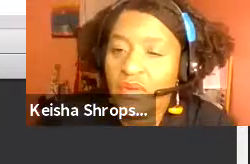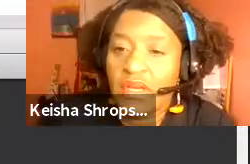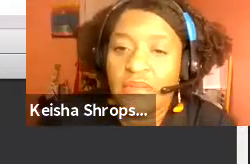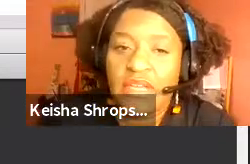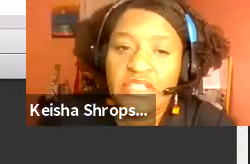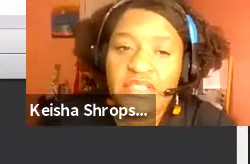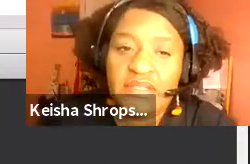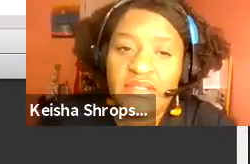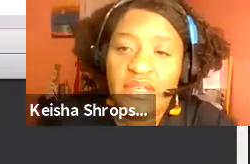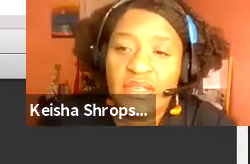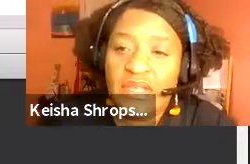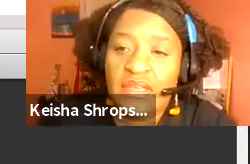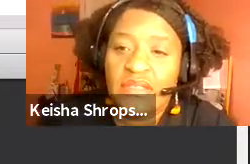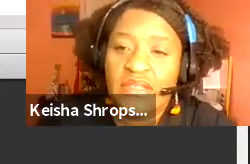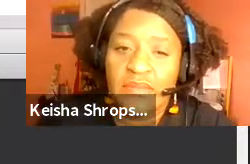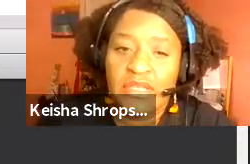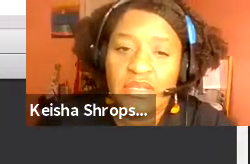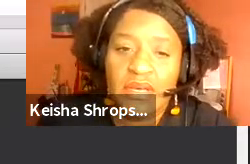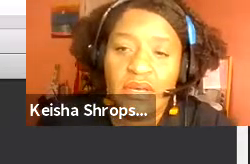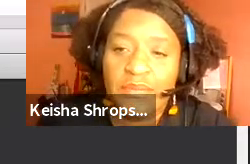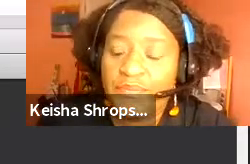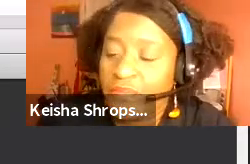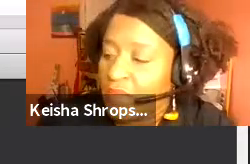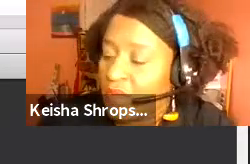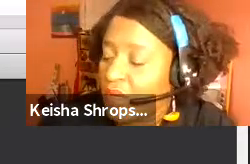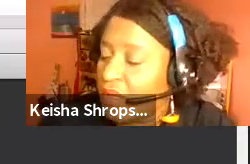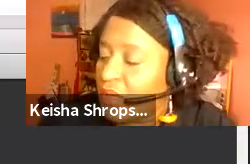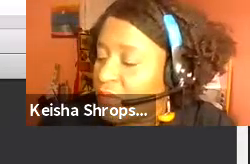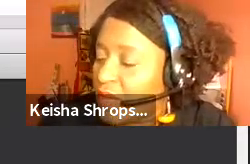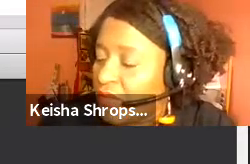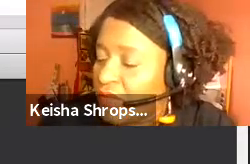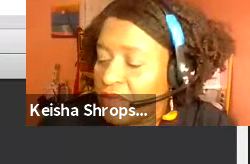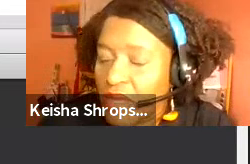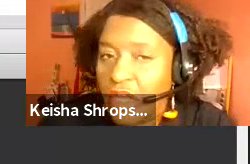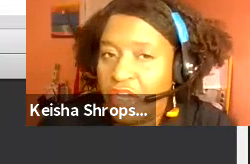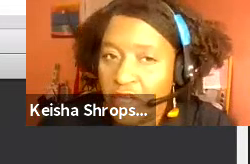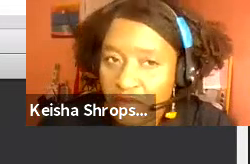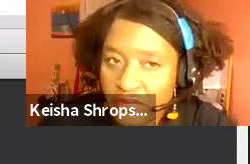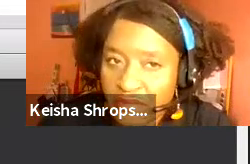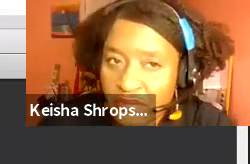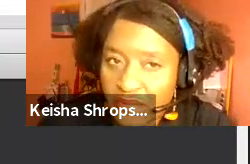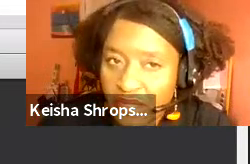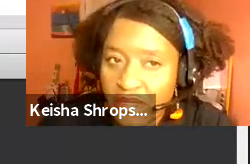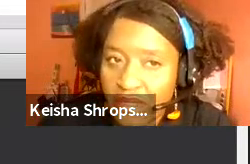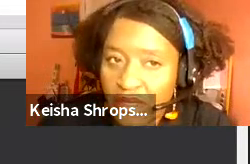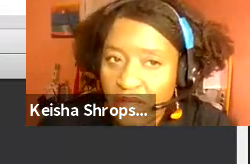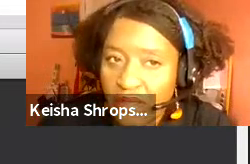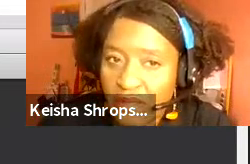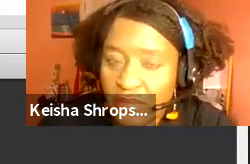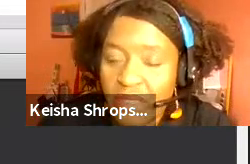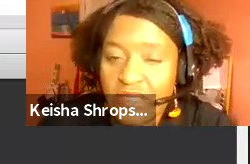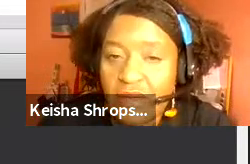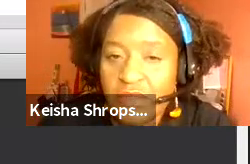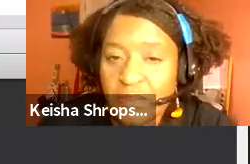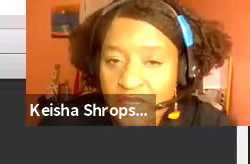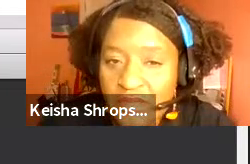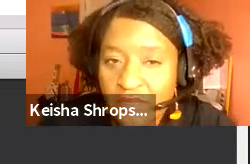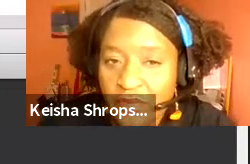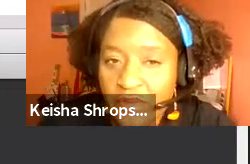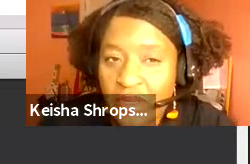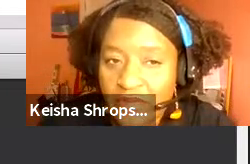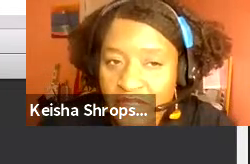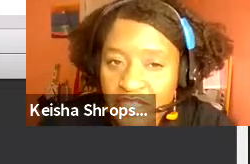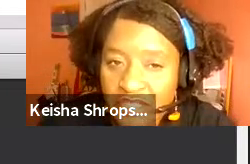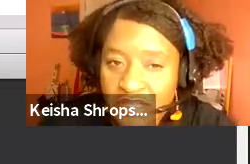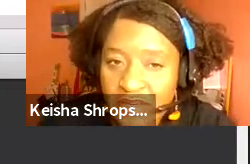So I know, thanks, Emily. I think that another thing that, because I was